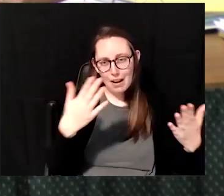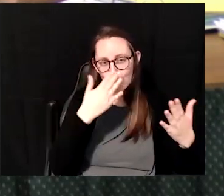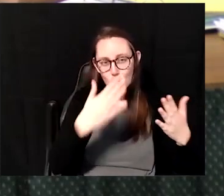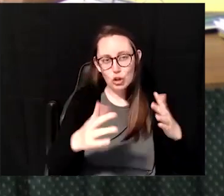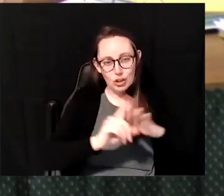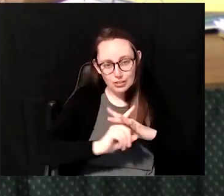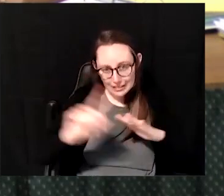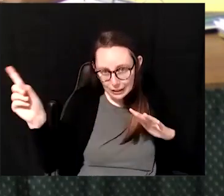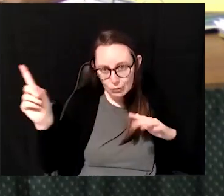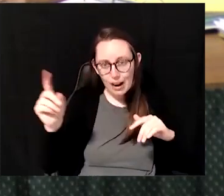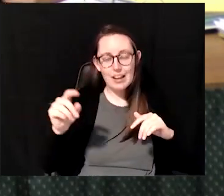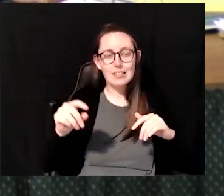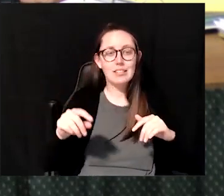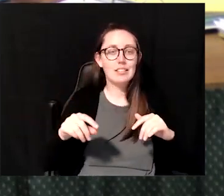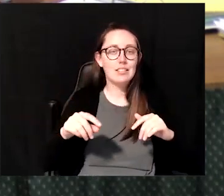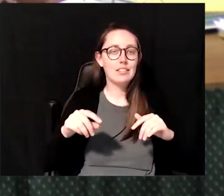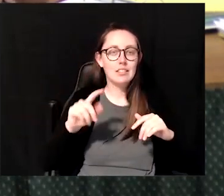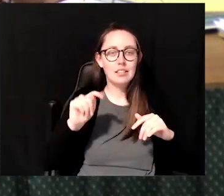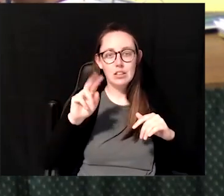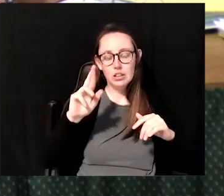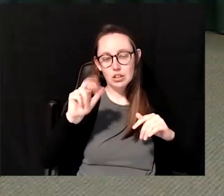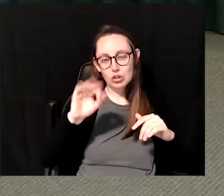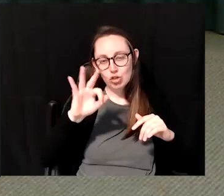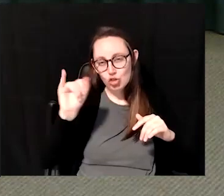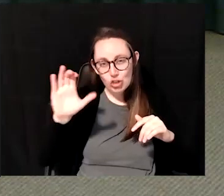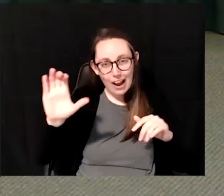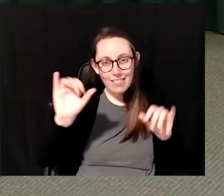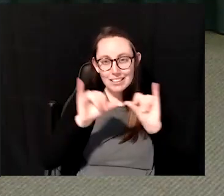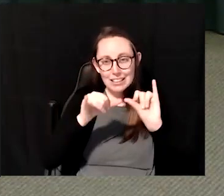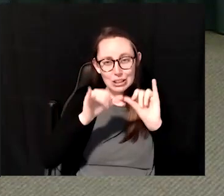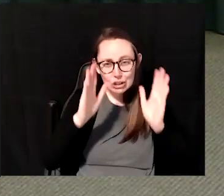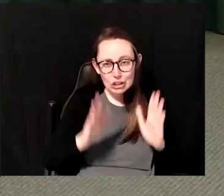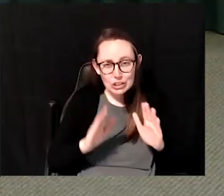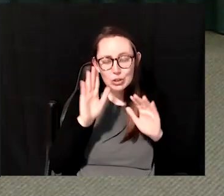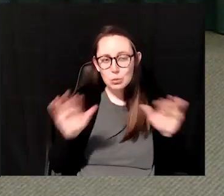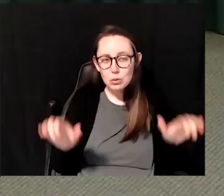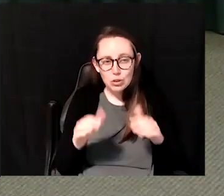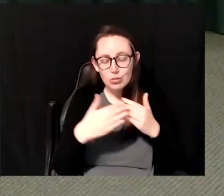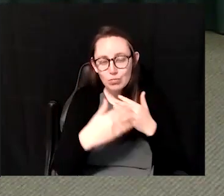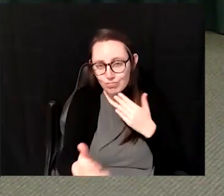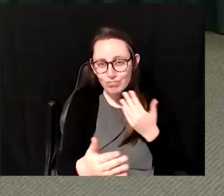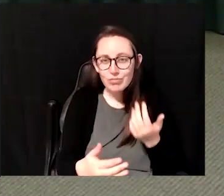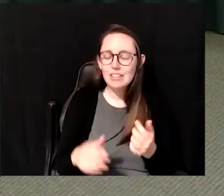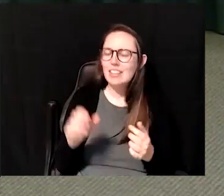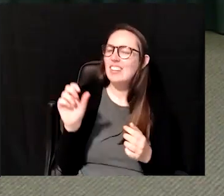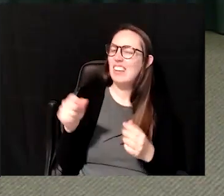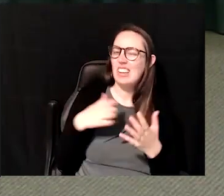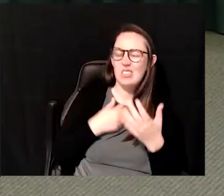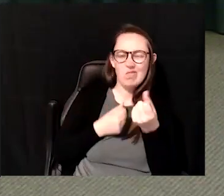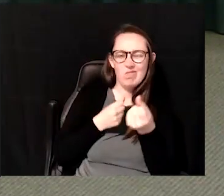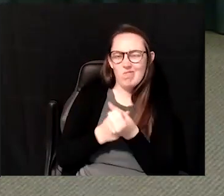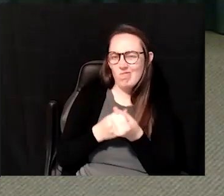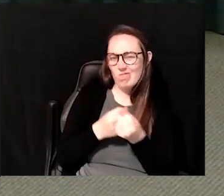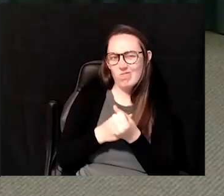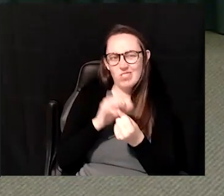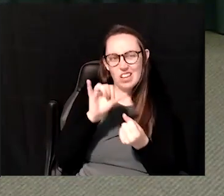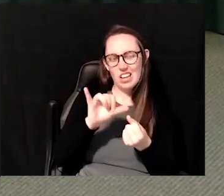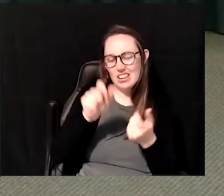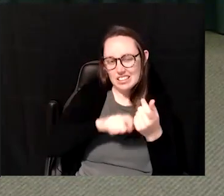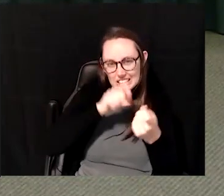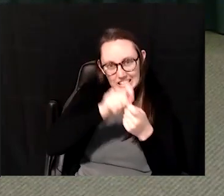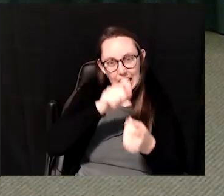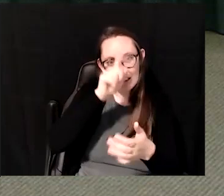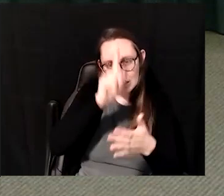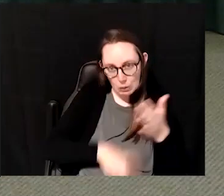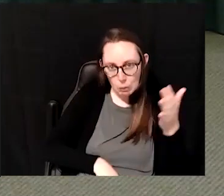Engineers who will do the rest uh Tim I was just gonna you know stick up for uh it's it's exactly what it's described as as